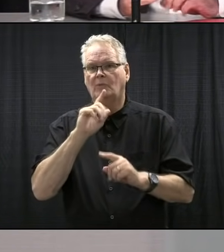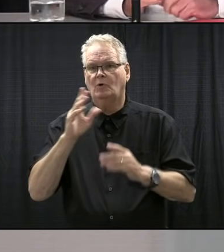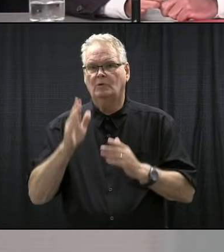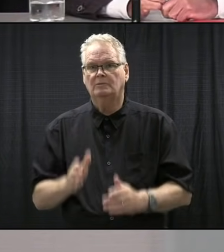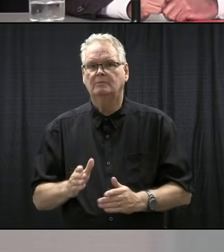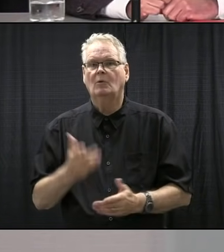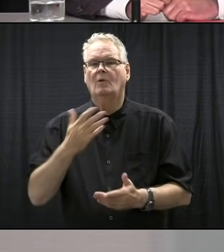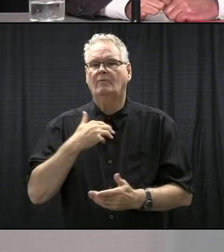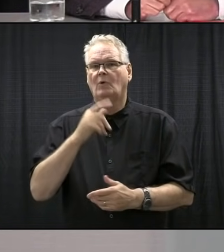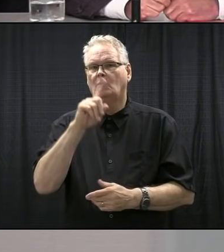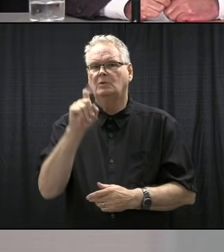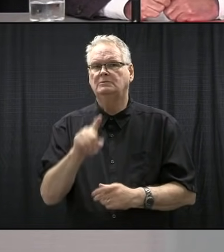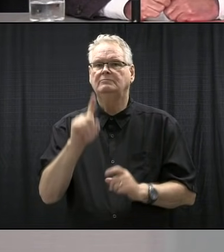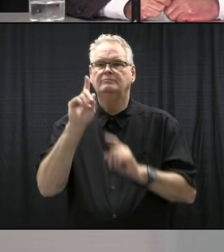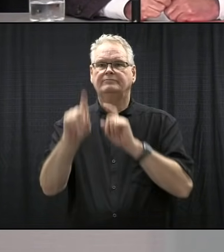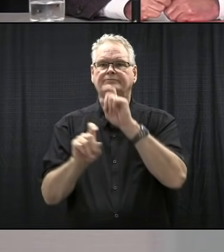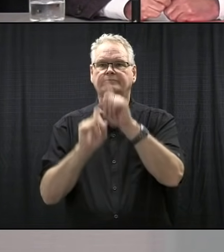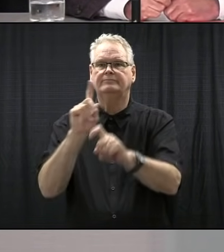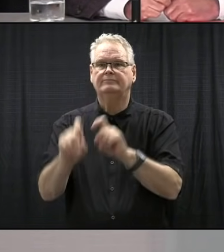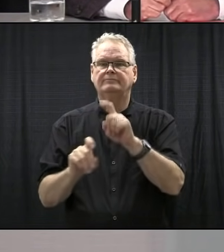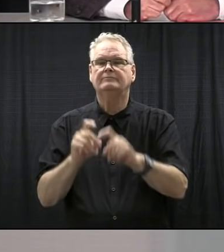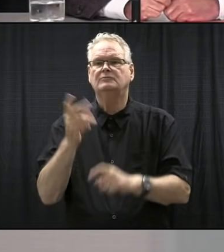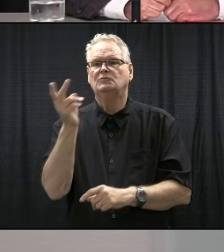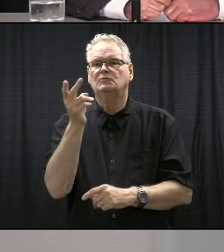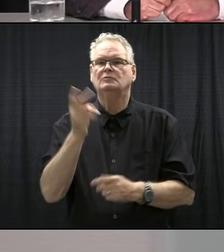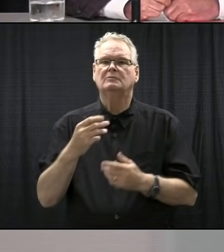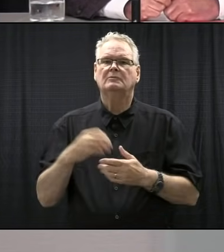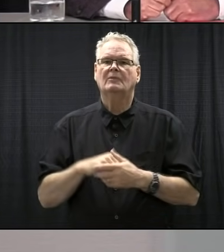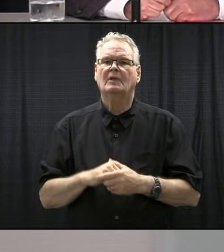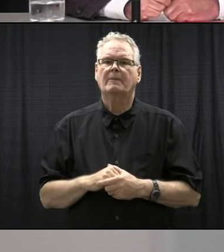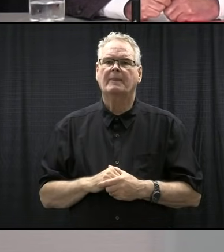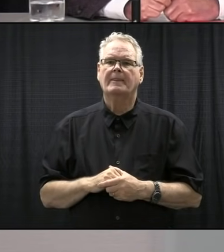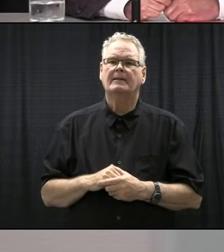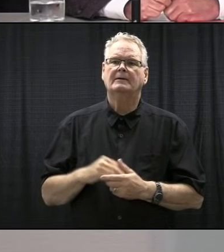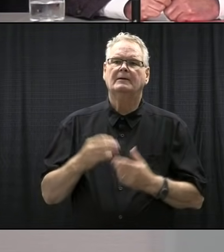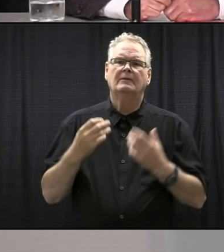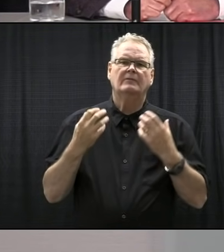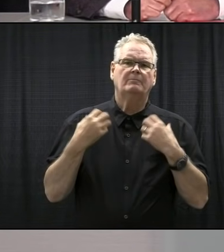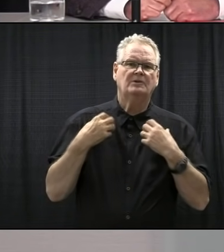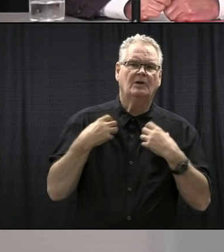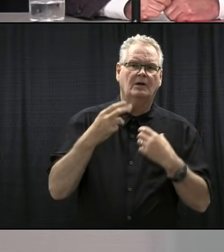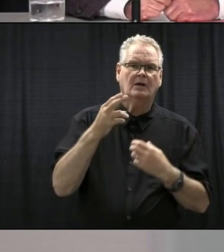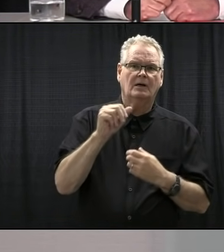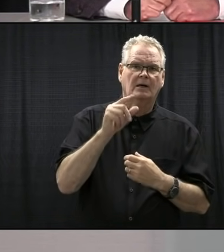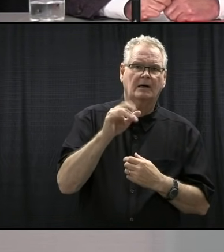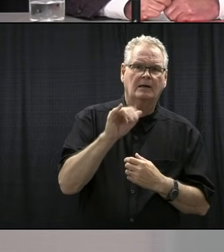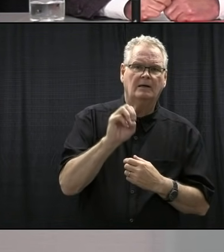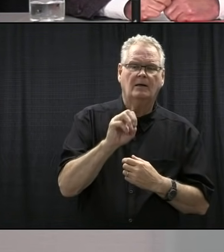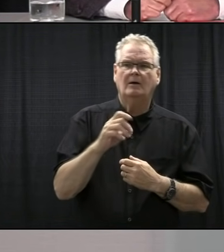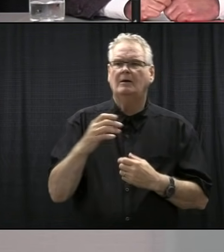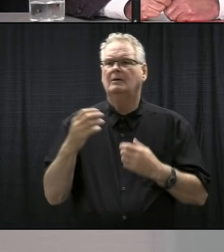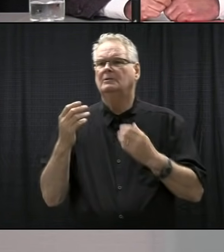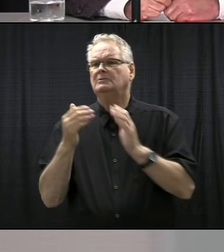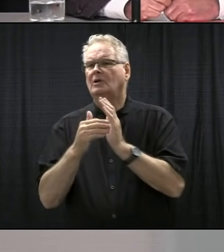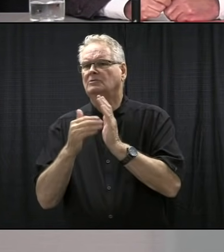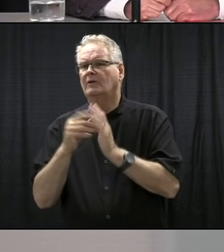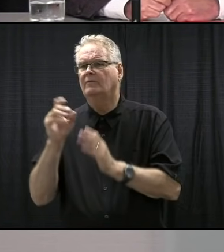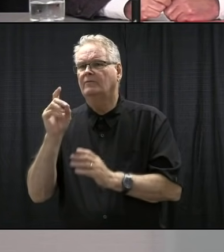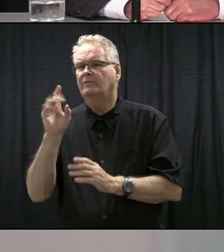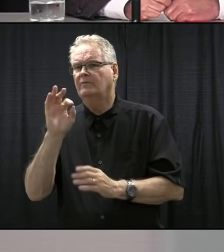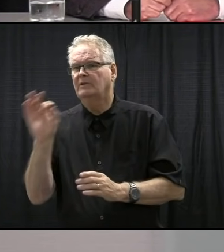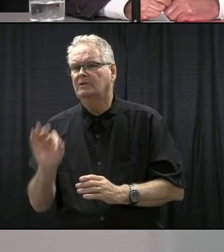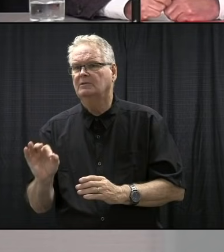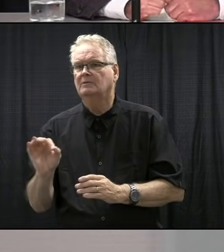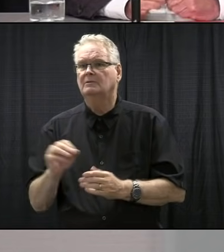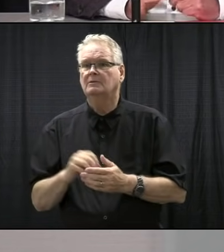Right. Thank you. Dr. Fitzgerald or Minister Haggie, for children 12 or turning 12 in this calendar year, are